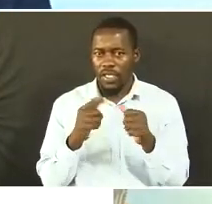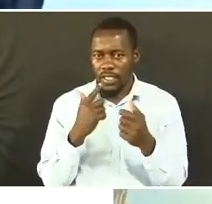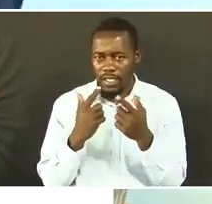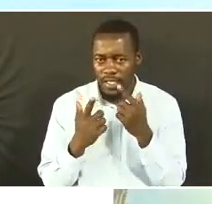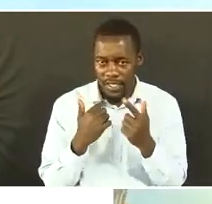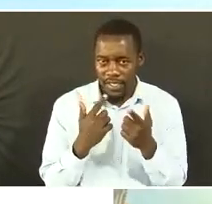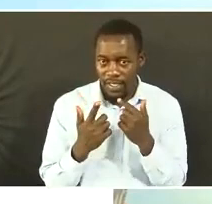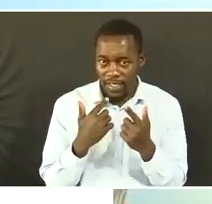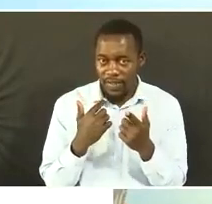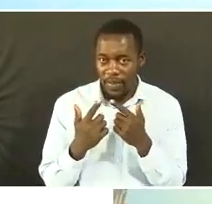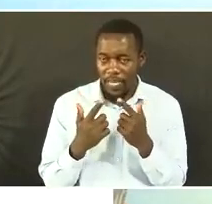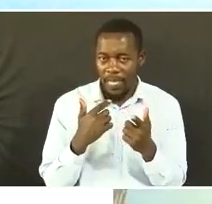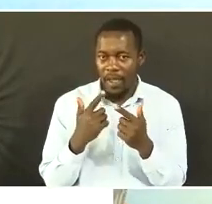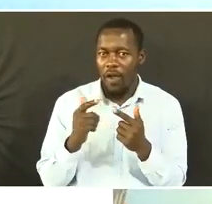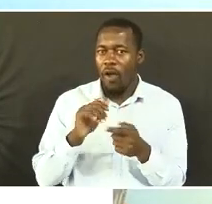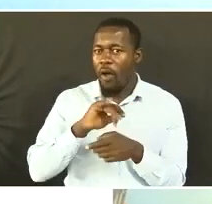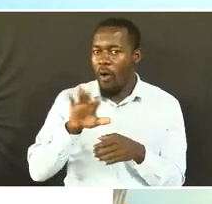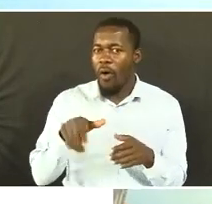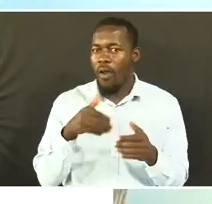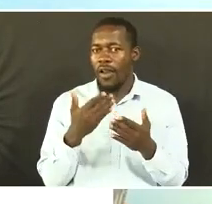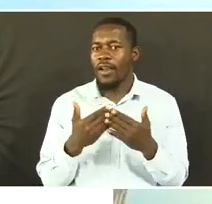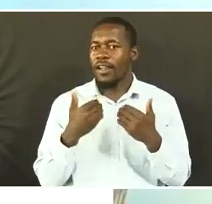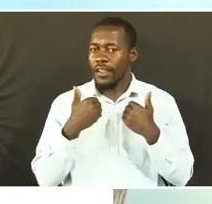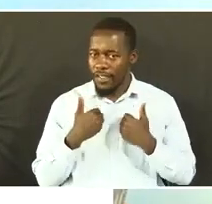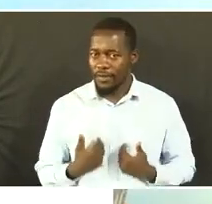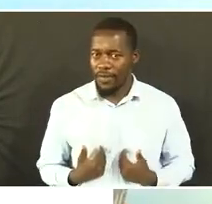statements says that